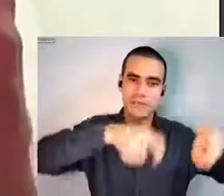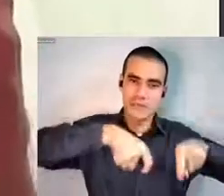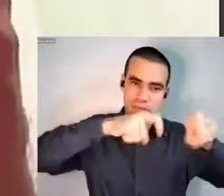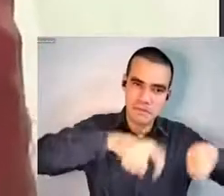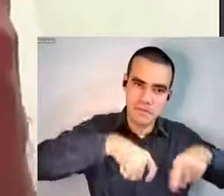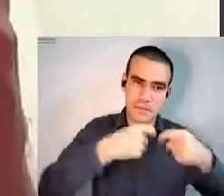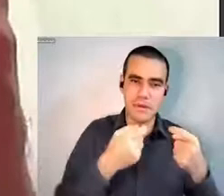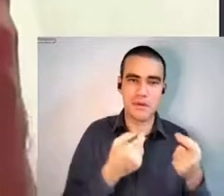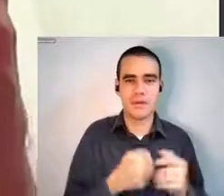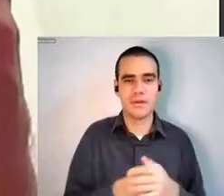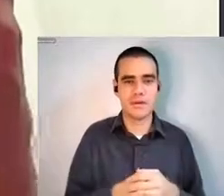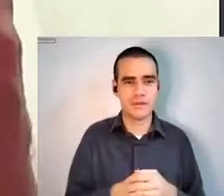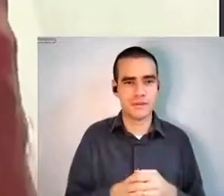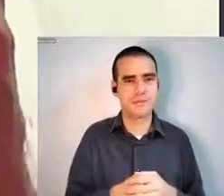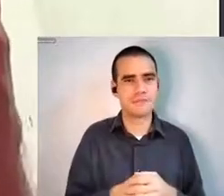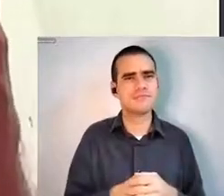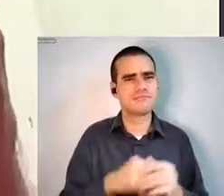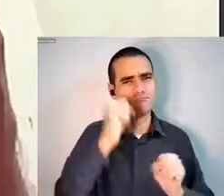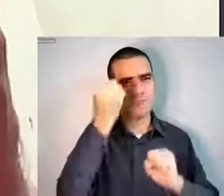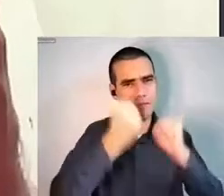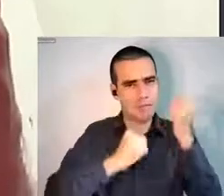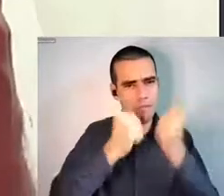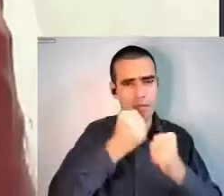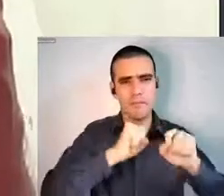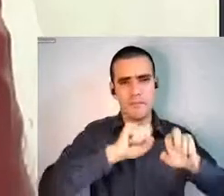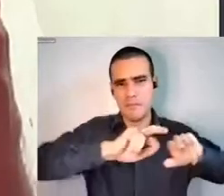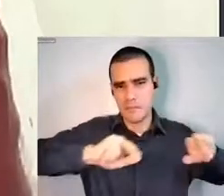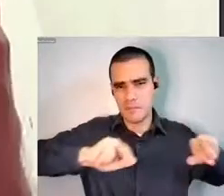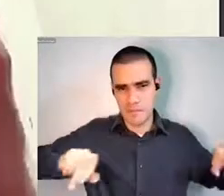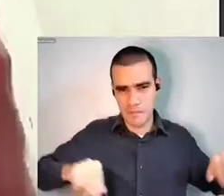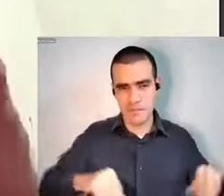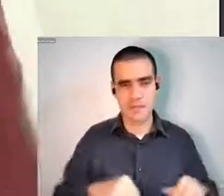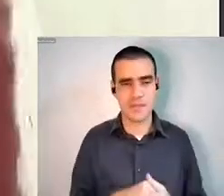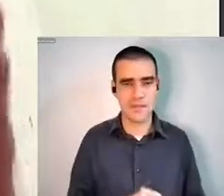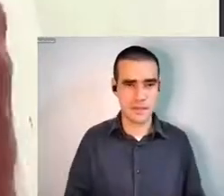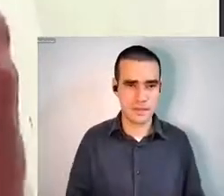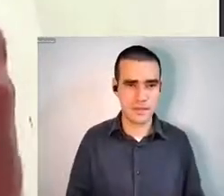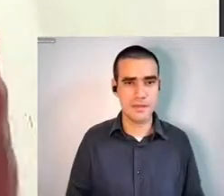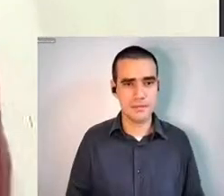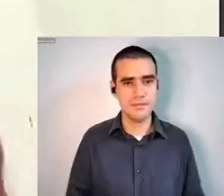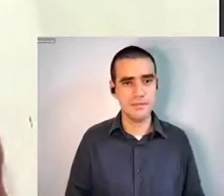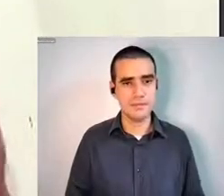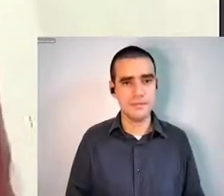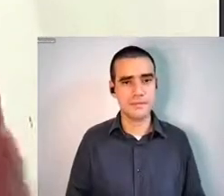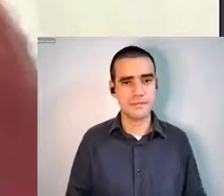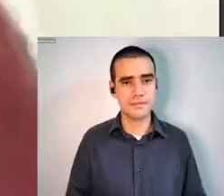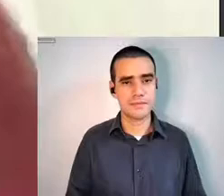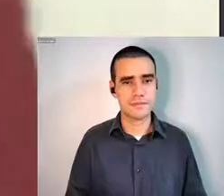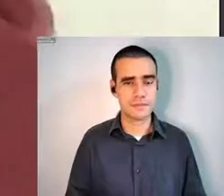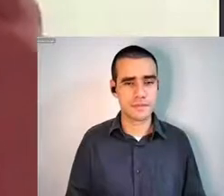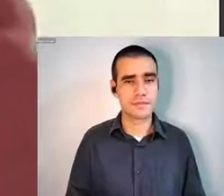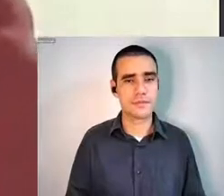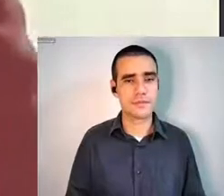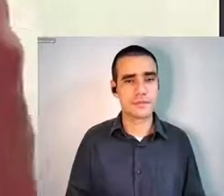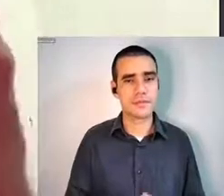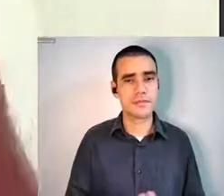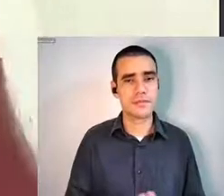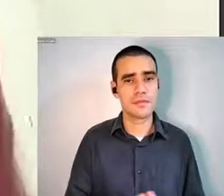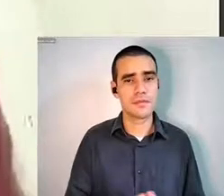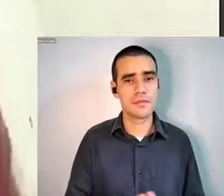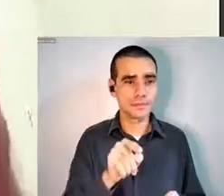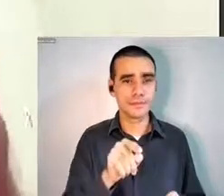cattle growing. These are industries that are with a level of